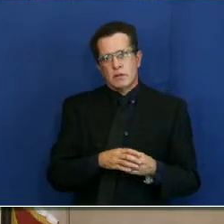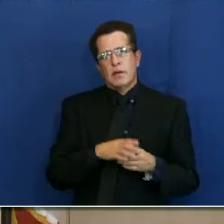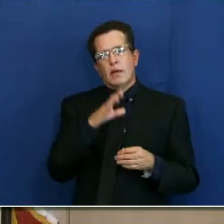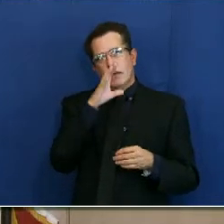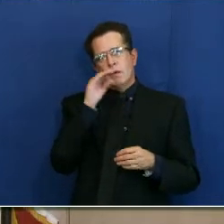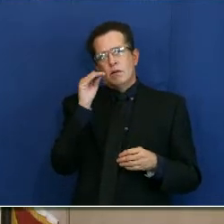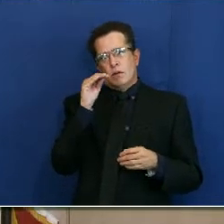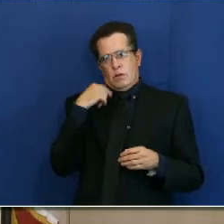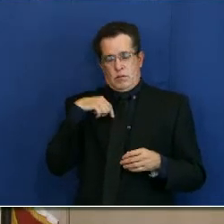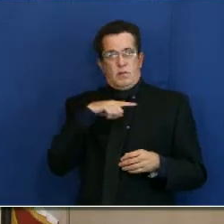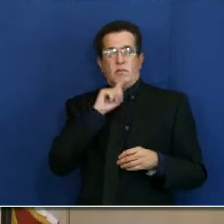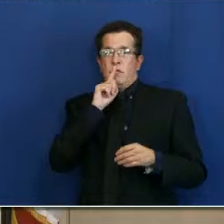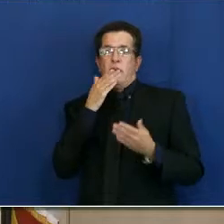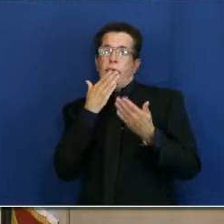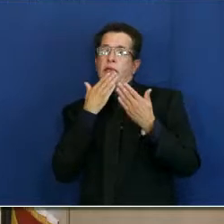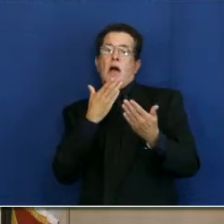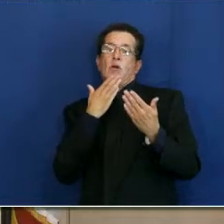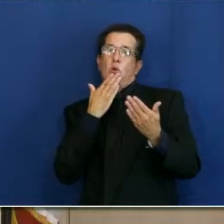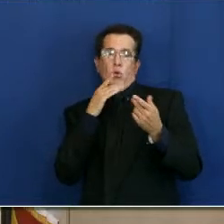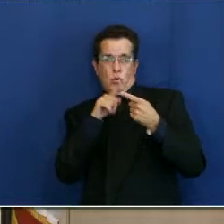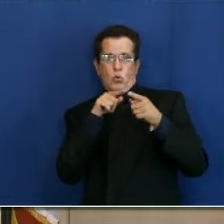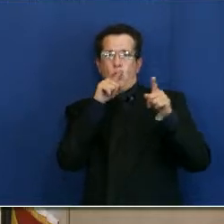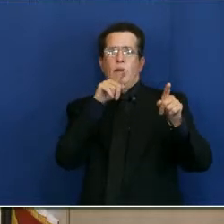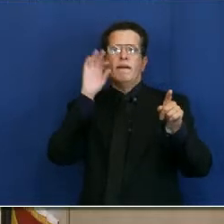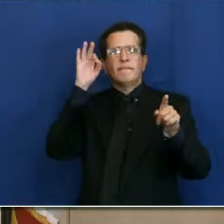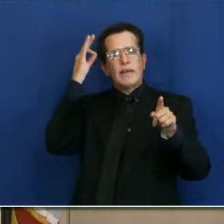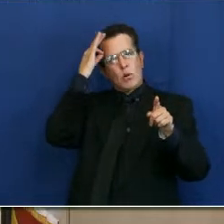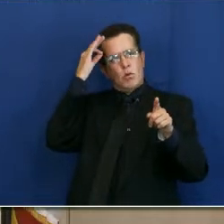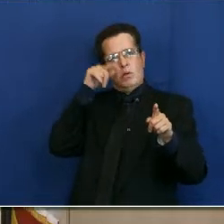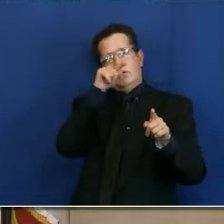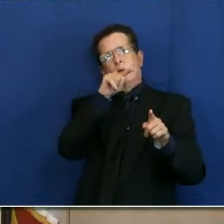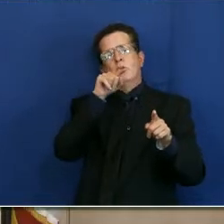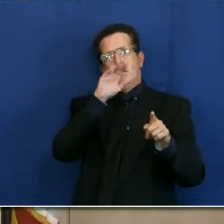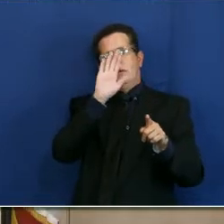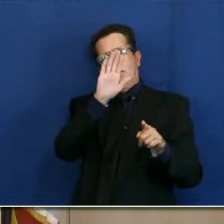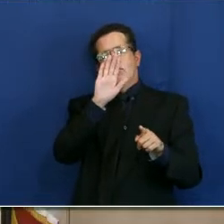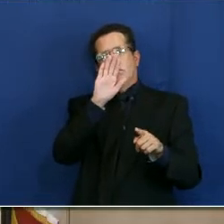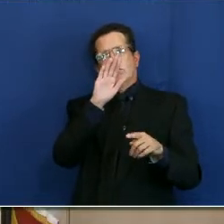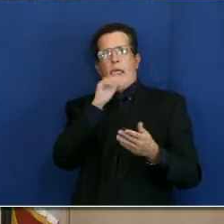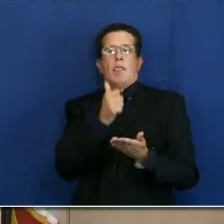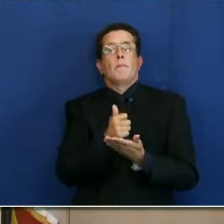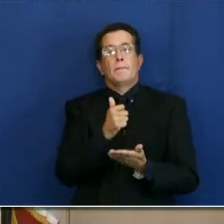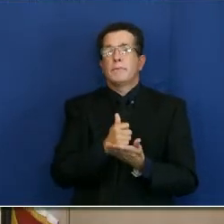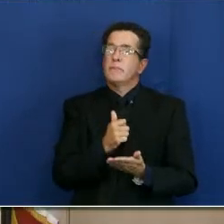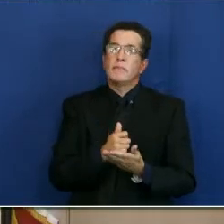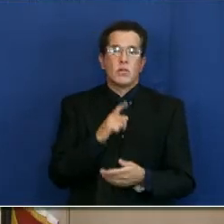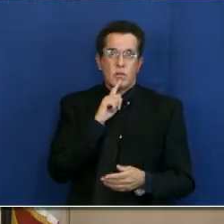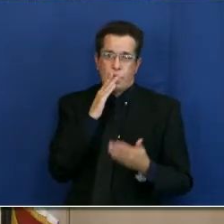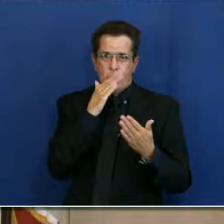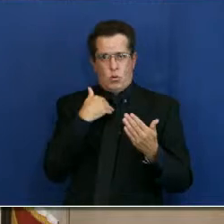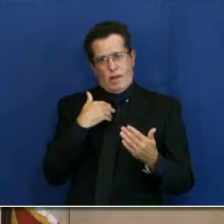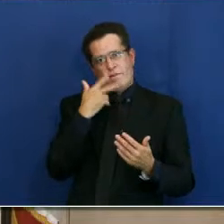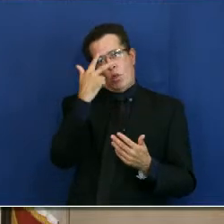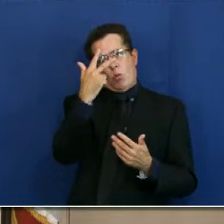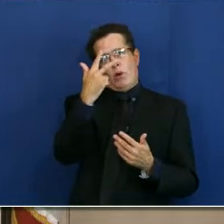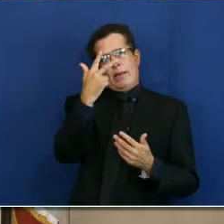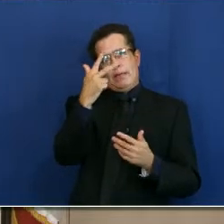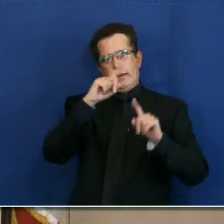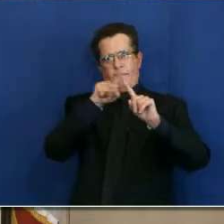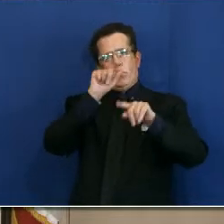again, we're very appreciative of the federal government's cooperation. This is one of 3 sites that we have in the